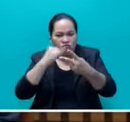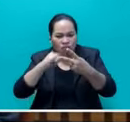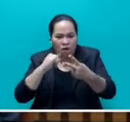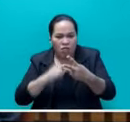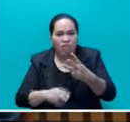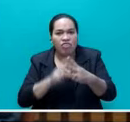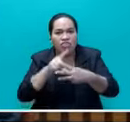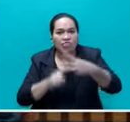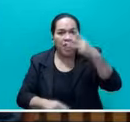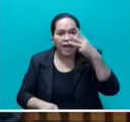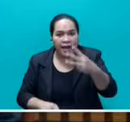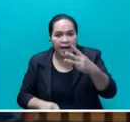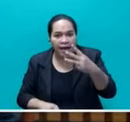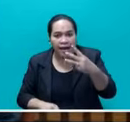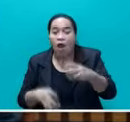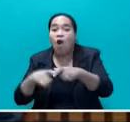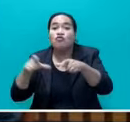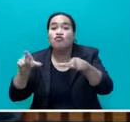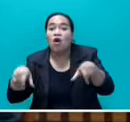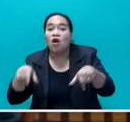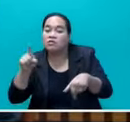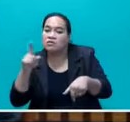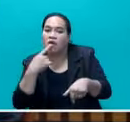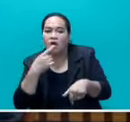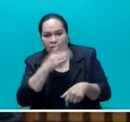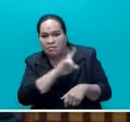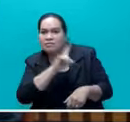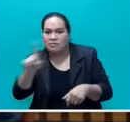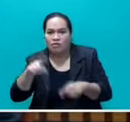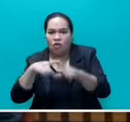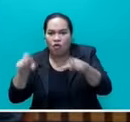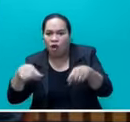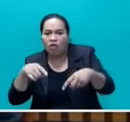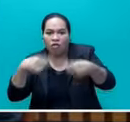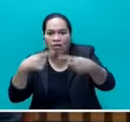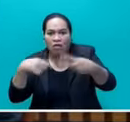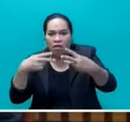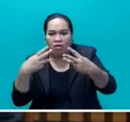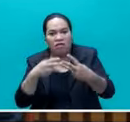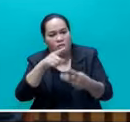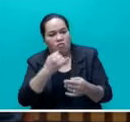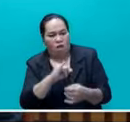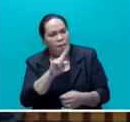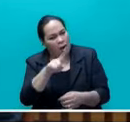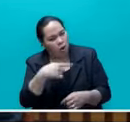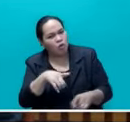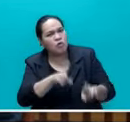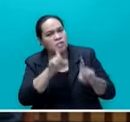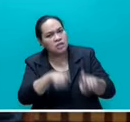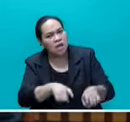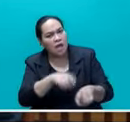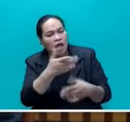cases that the courts have stated that the supervisor election has been wrong. But he's still sitting there. He should be